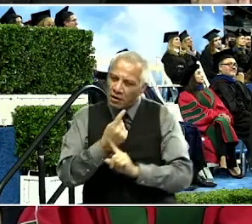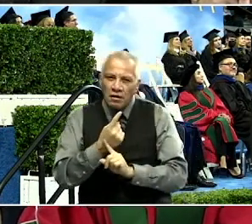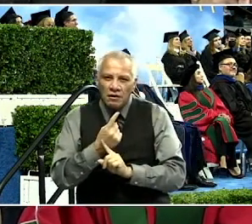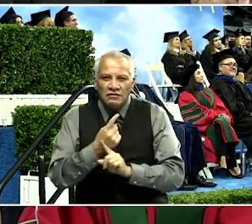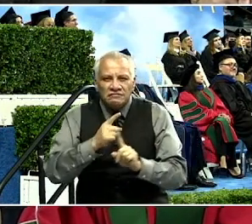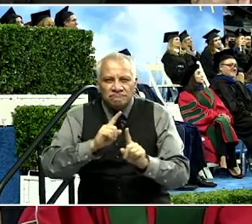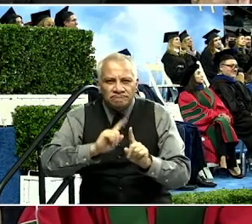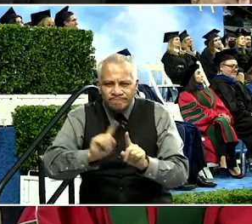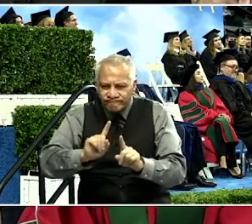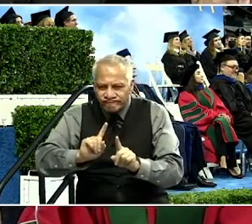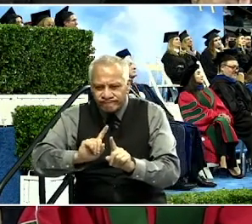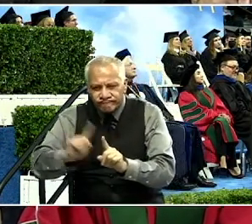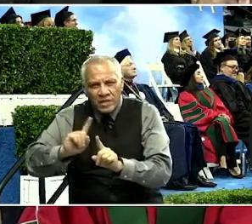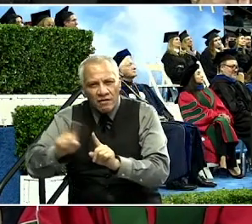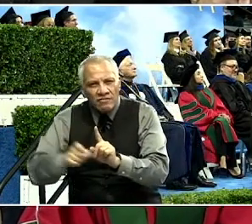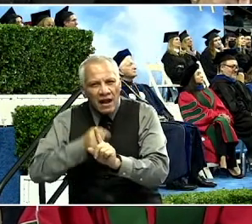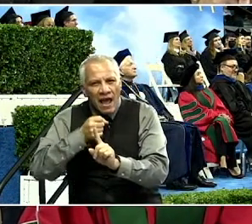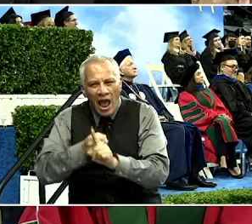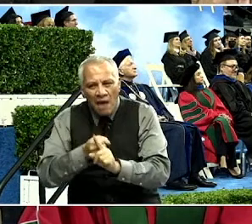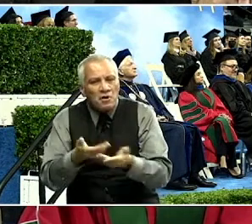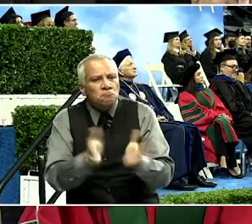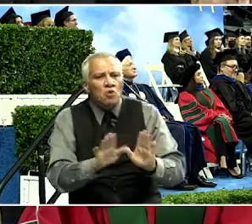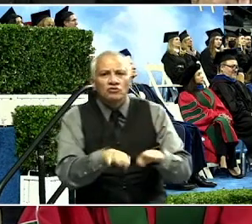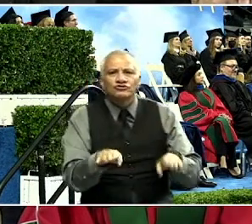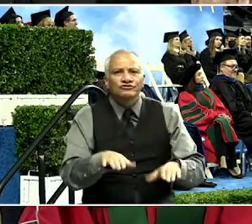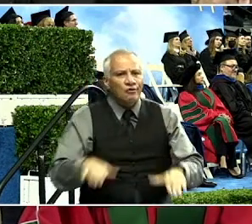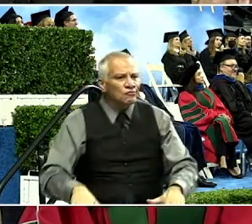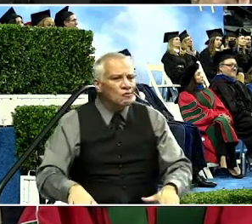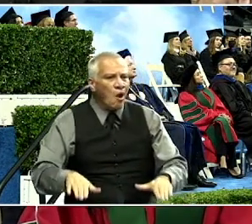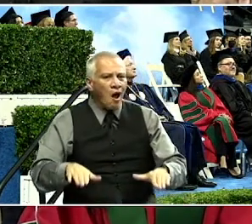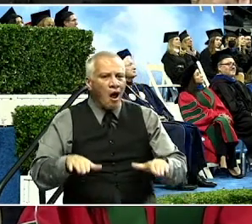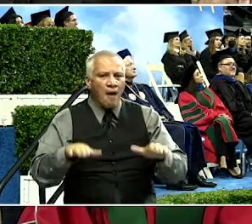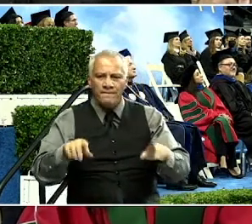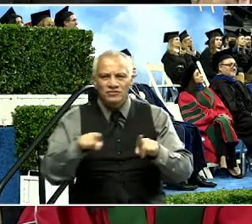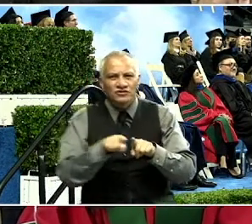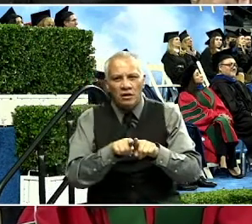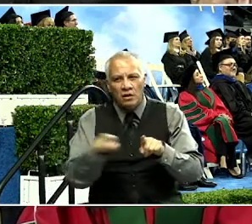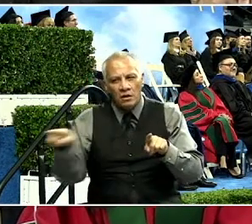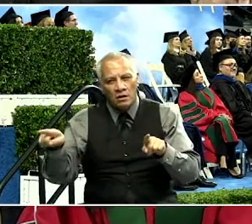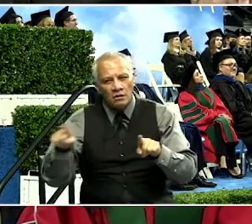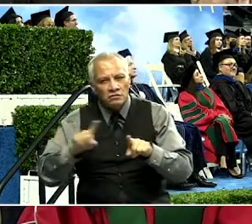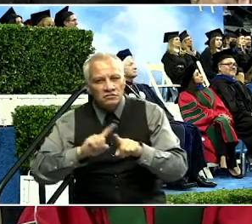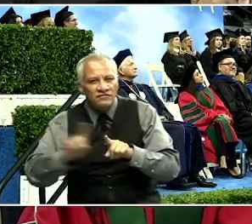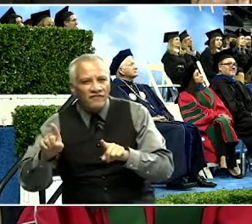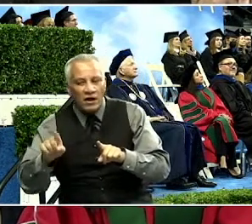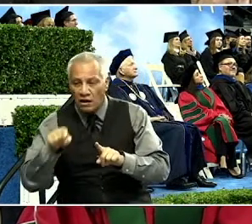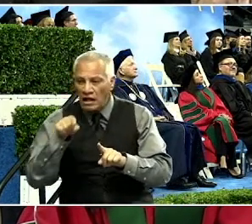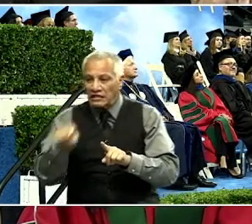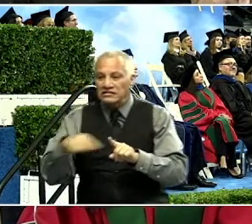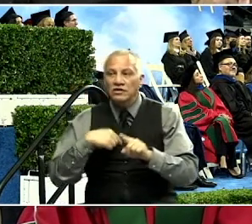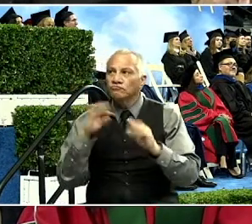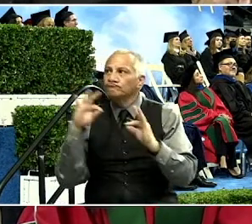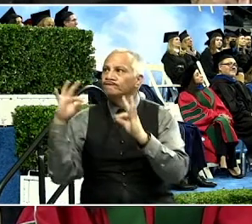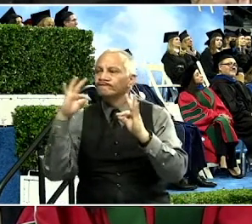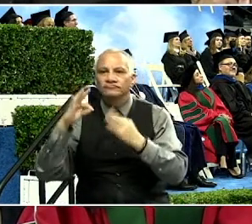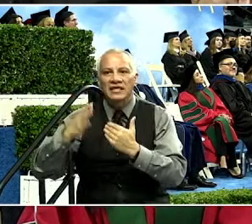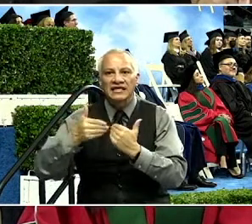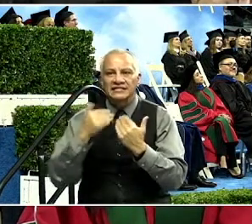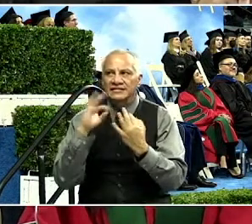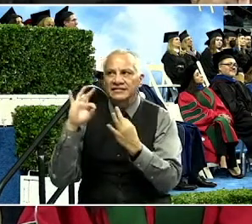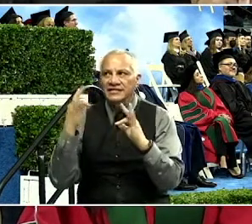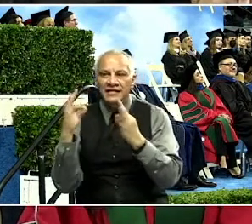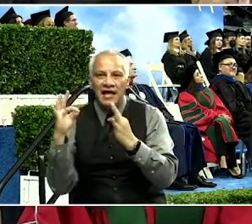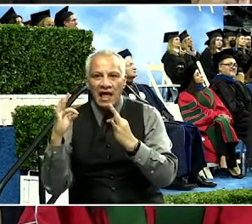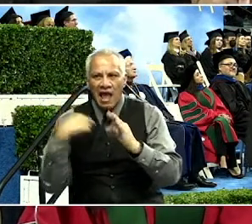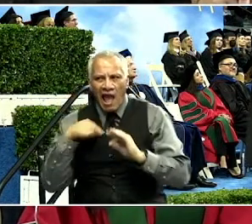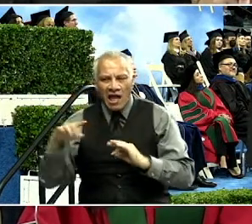patterns of behavior that were atypical of most children her age began to emerge. She was easily distracted and extremely